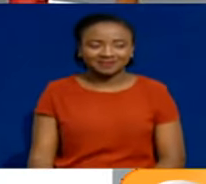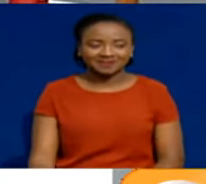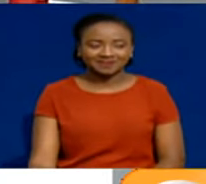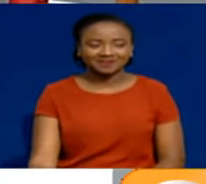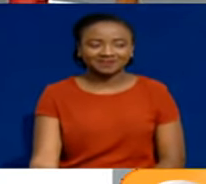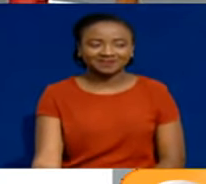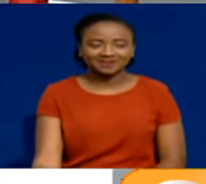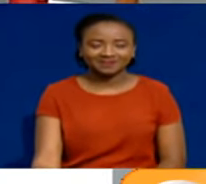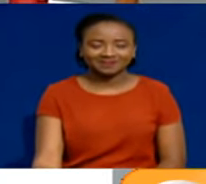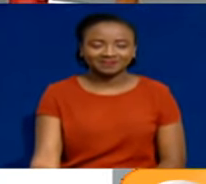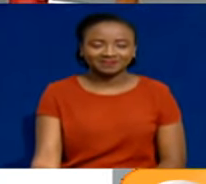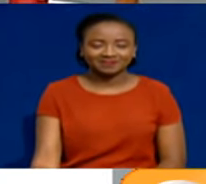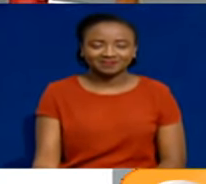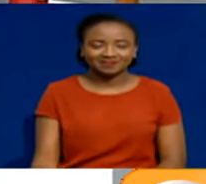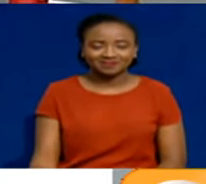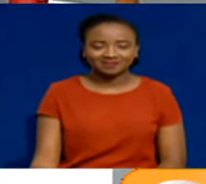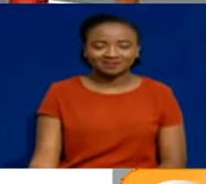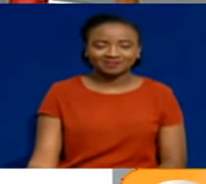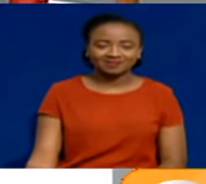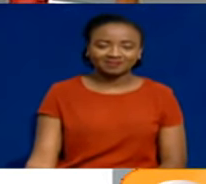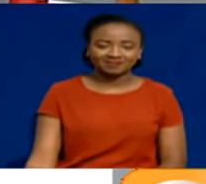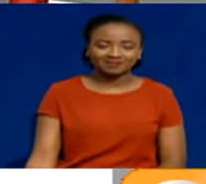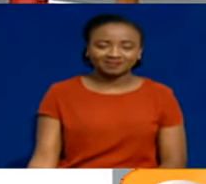By the way, if you are not there,